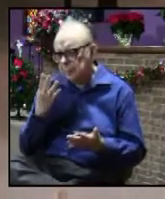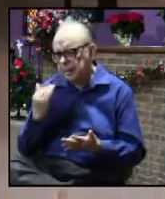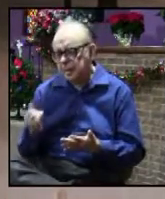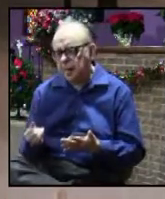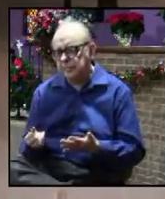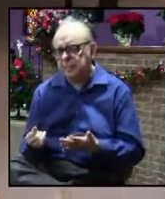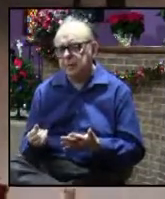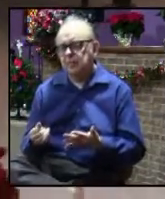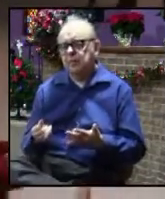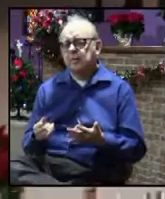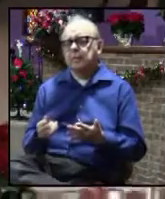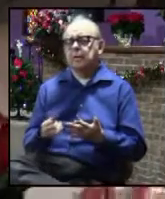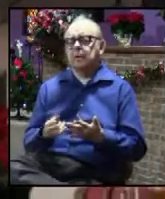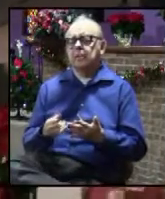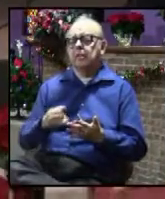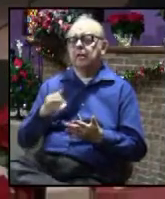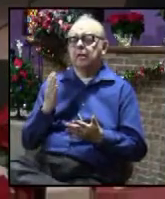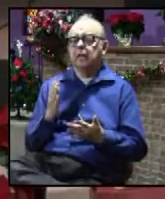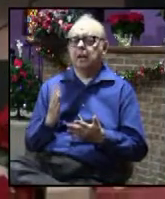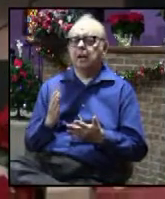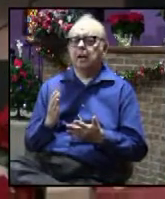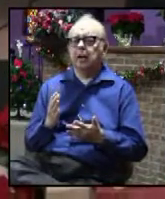because God